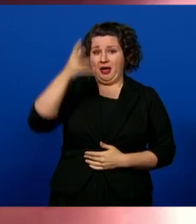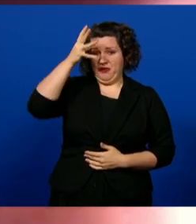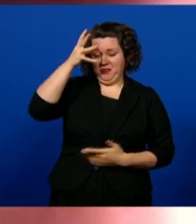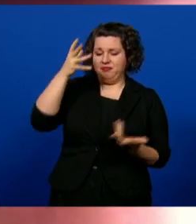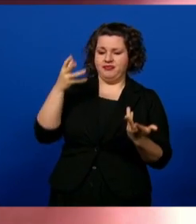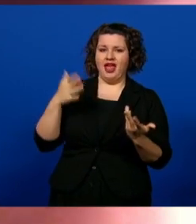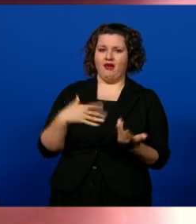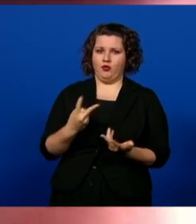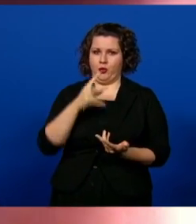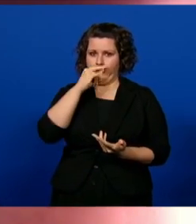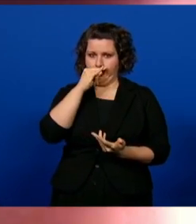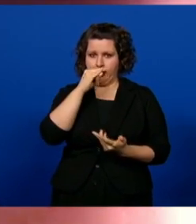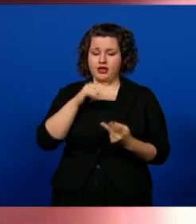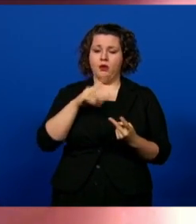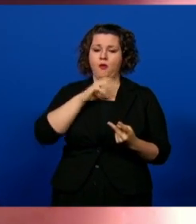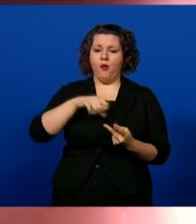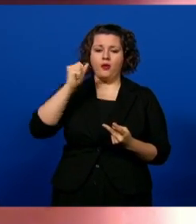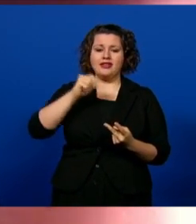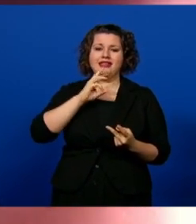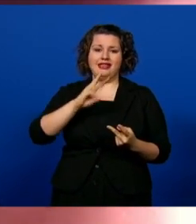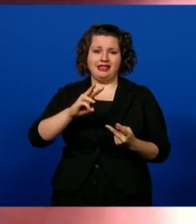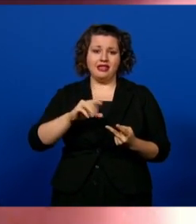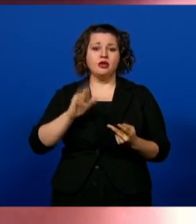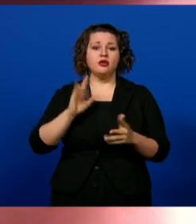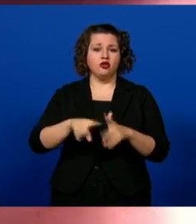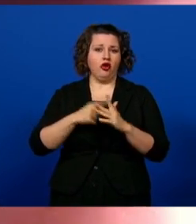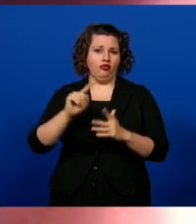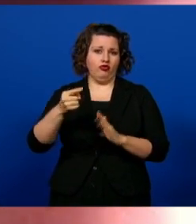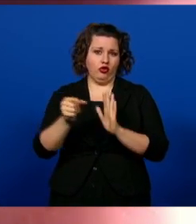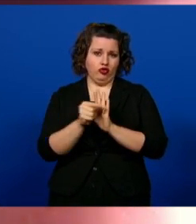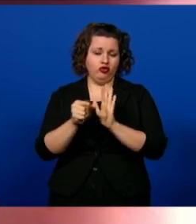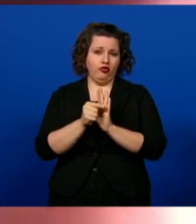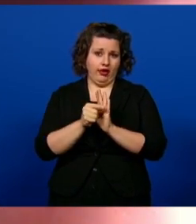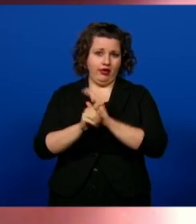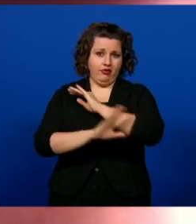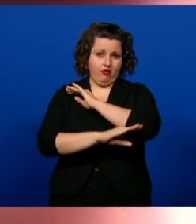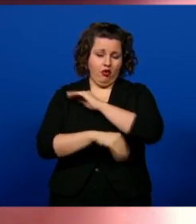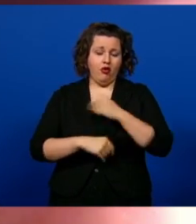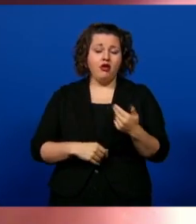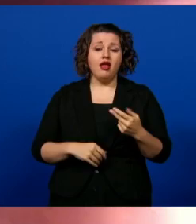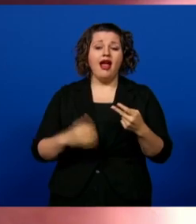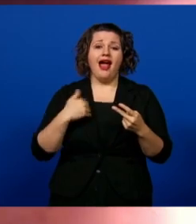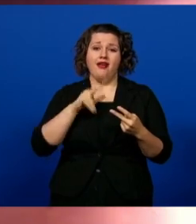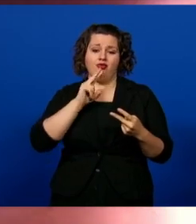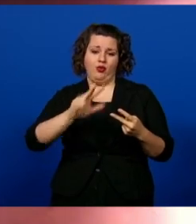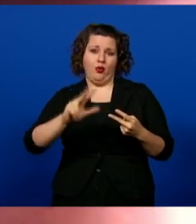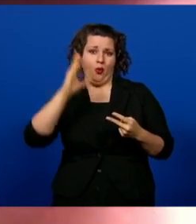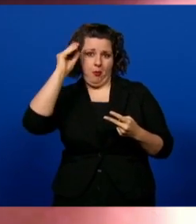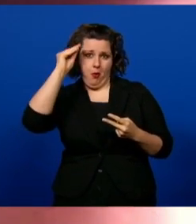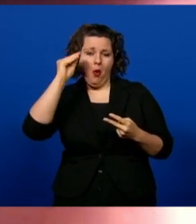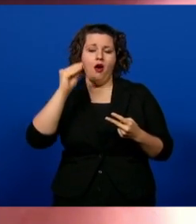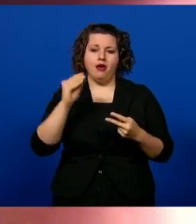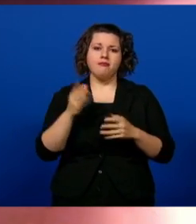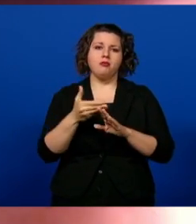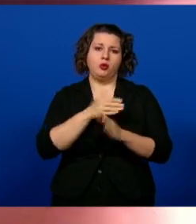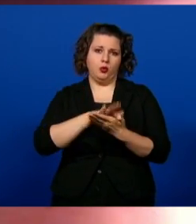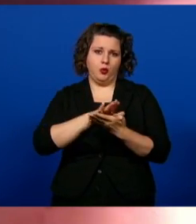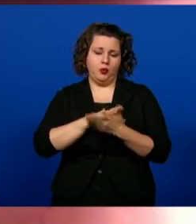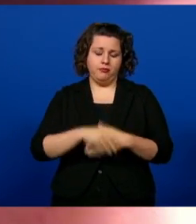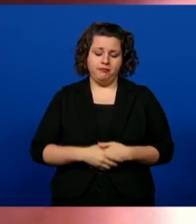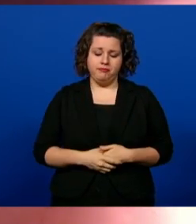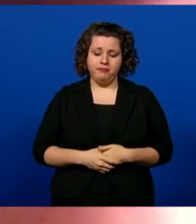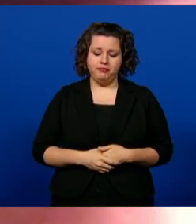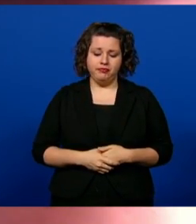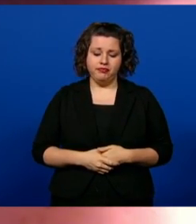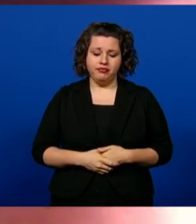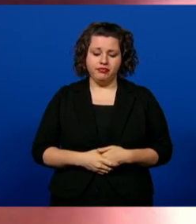School District. My oldest son is 6 years old and will be starting first grade this fall. I also have a 3-year-old boy who will be in preschool.